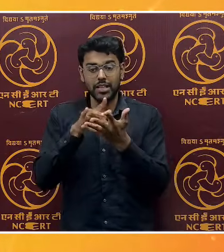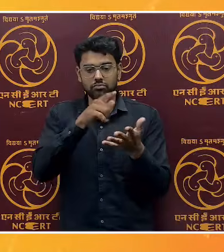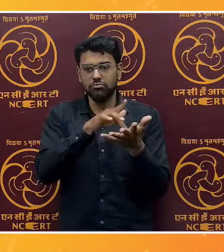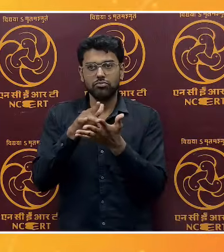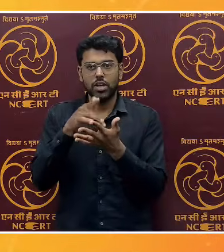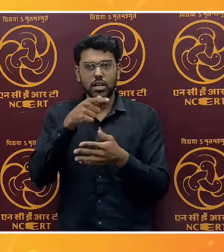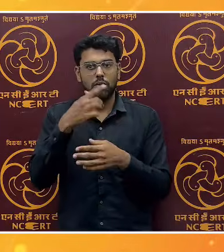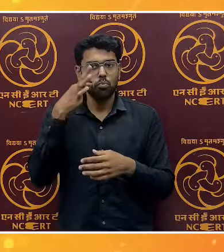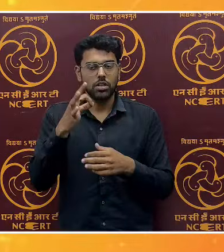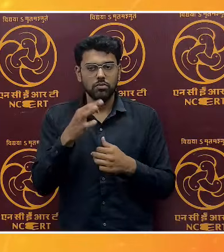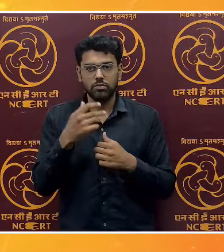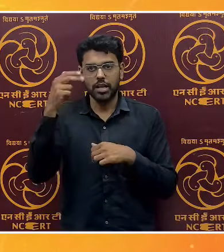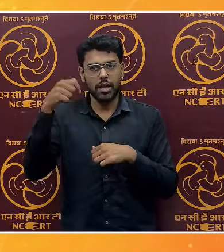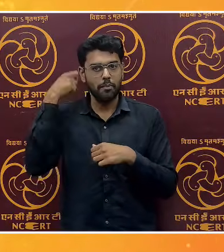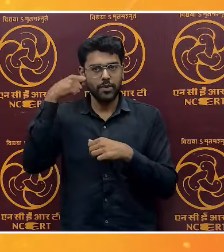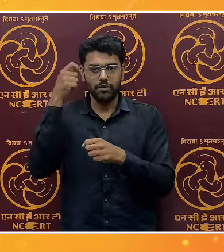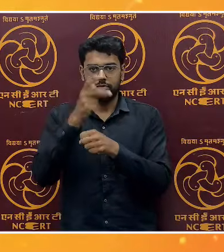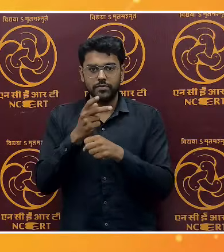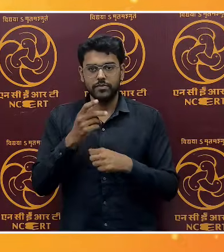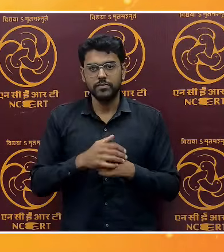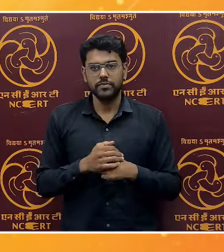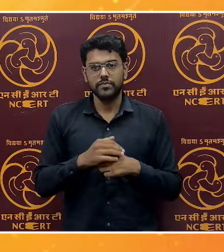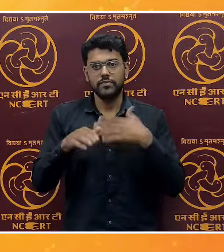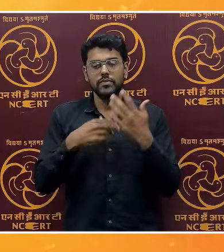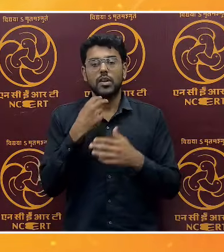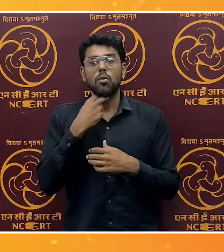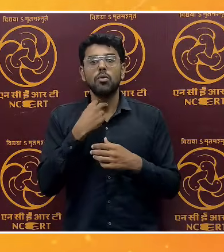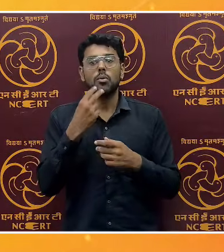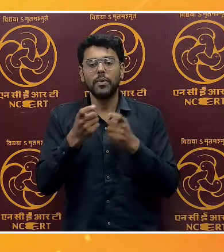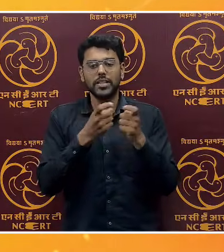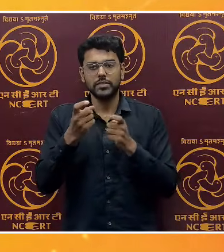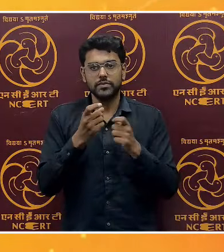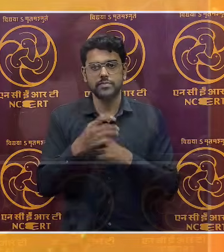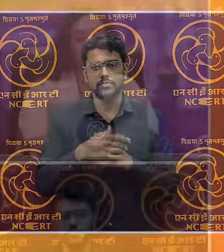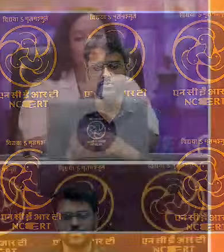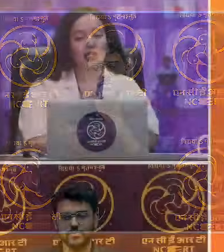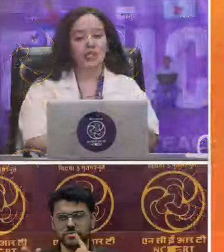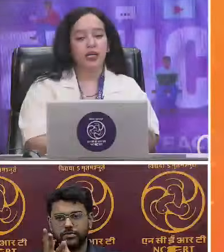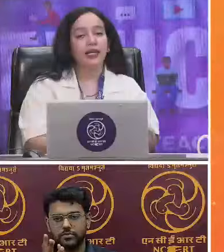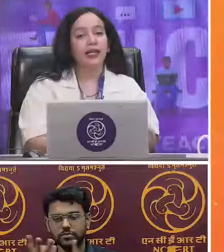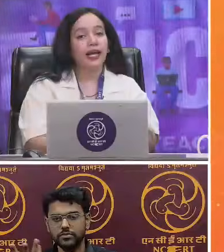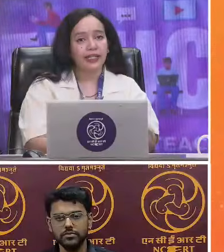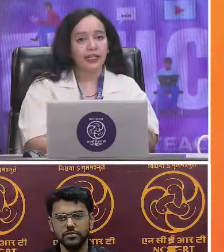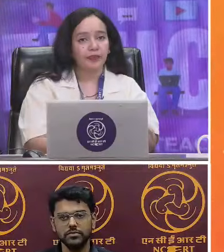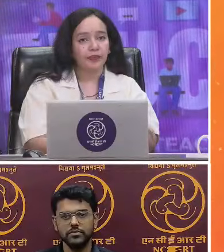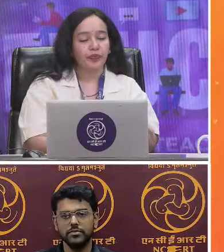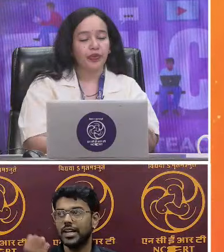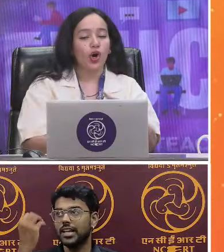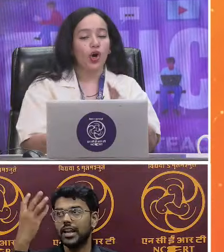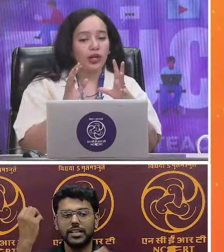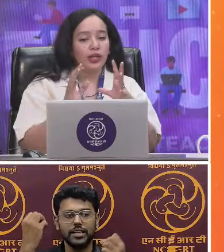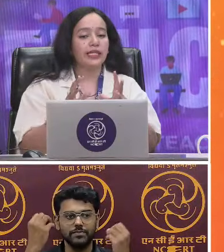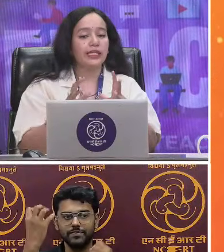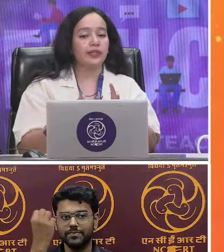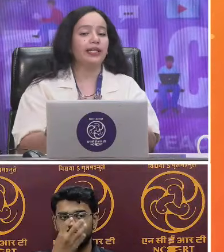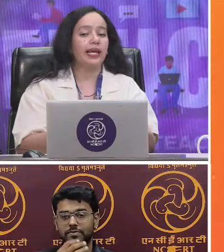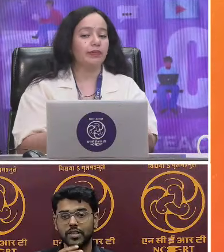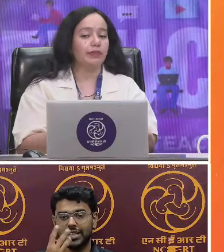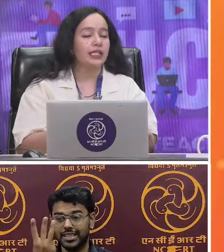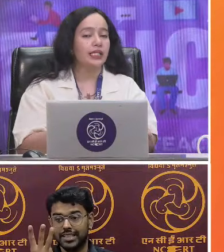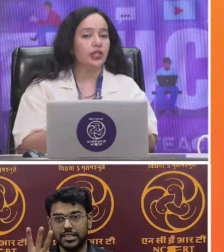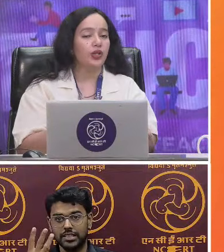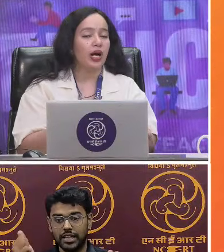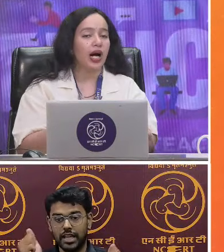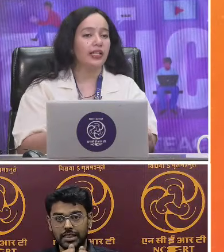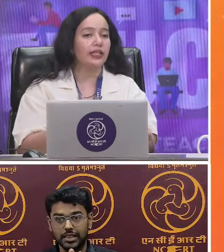role. That's right. Camera. And another is audio control. And the third one is lighting. All these 3